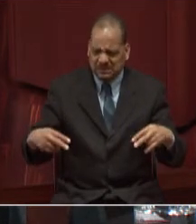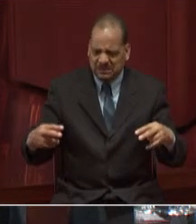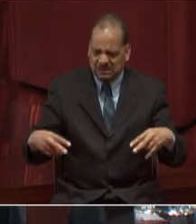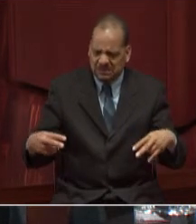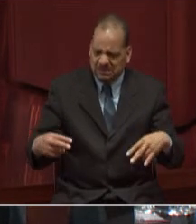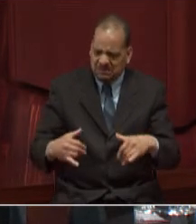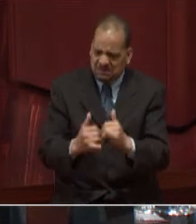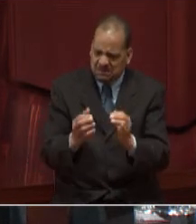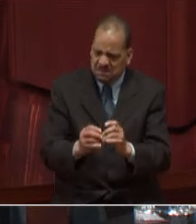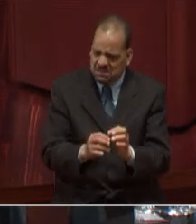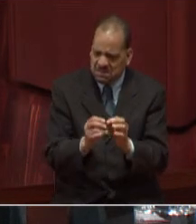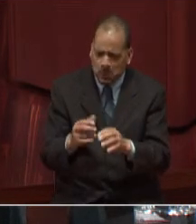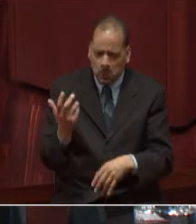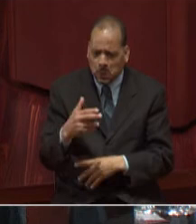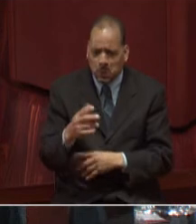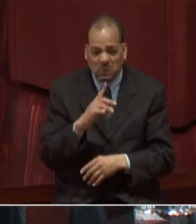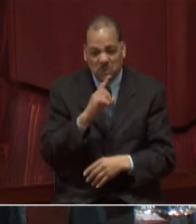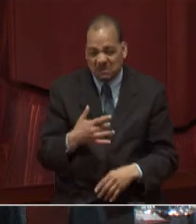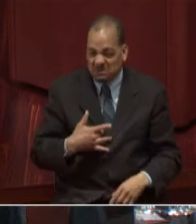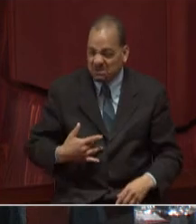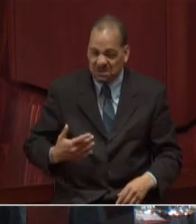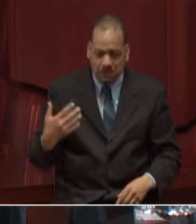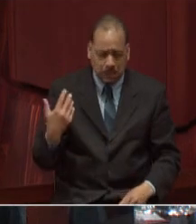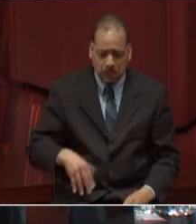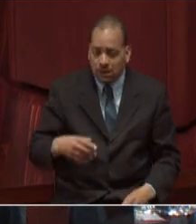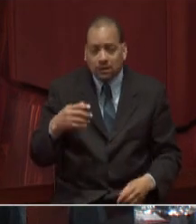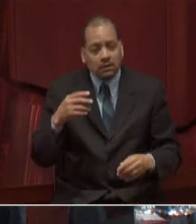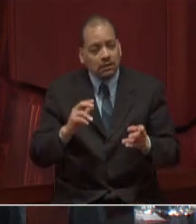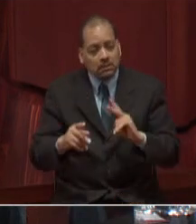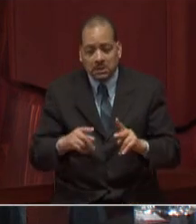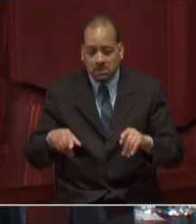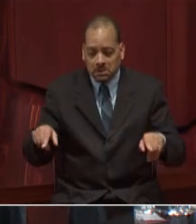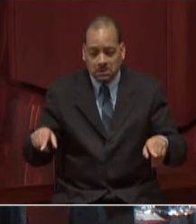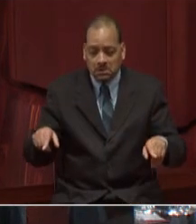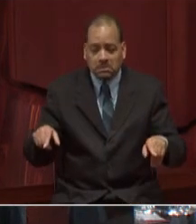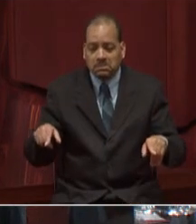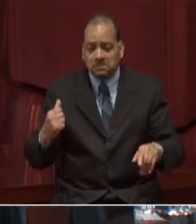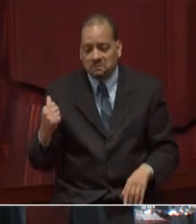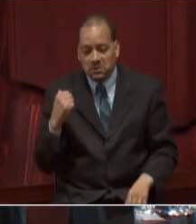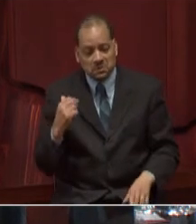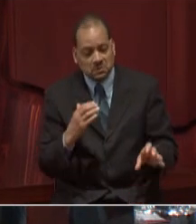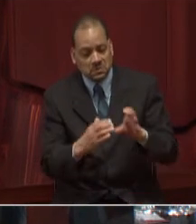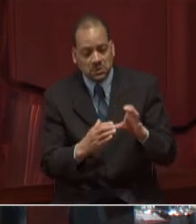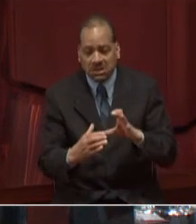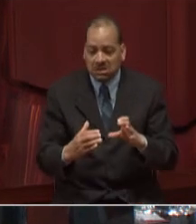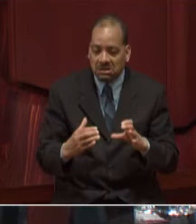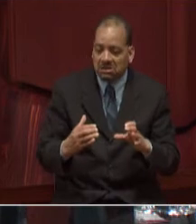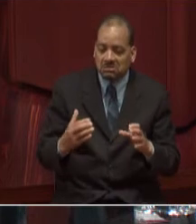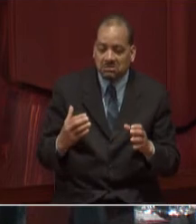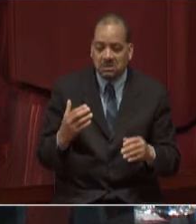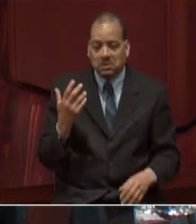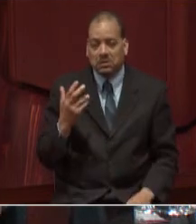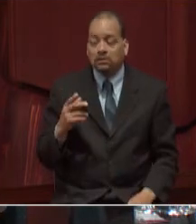was just cut it with a knife. People weren't talking to each other. Yeah. And although we forget on whose watch